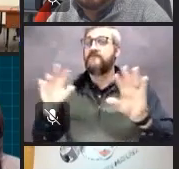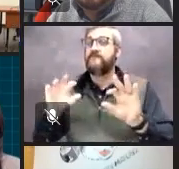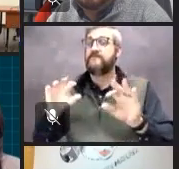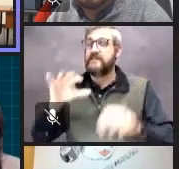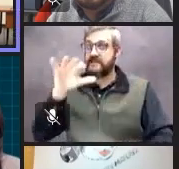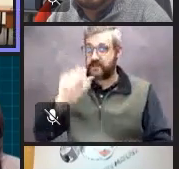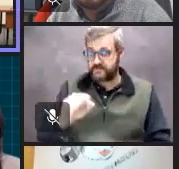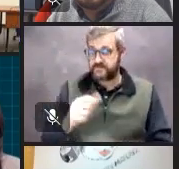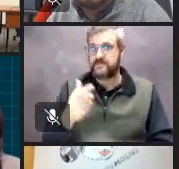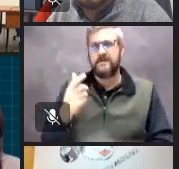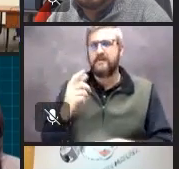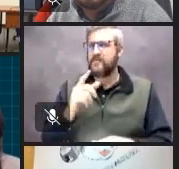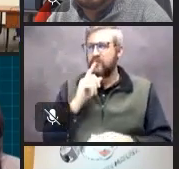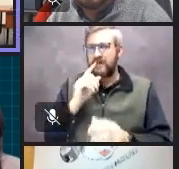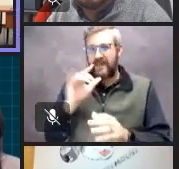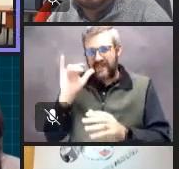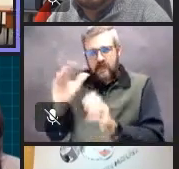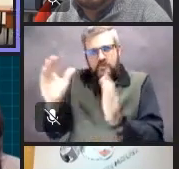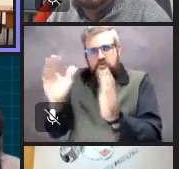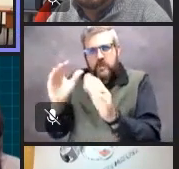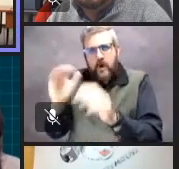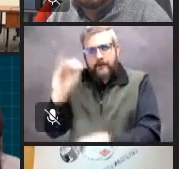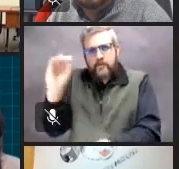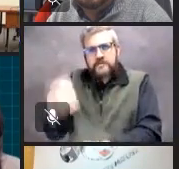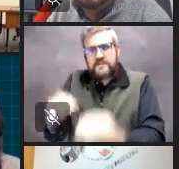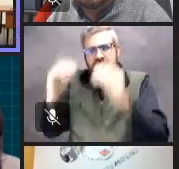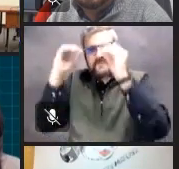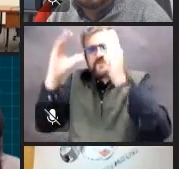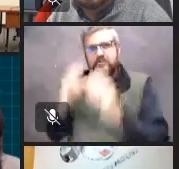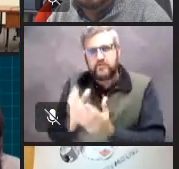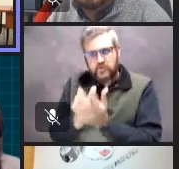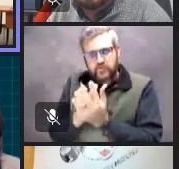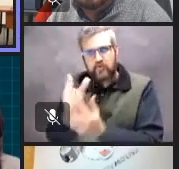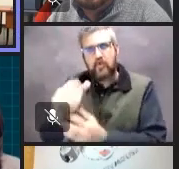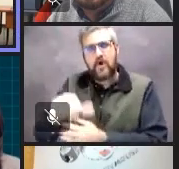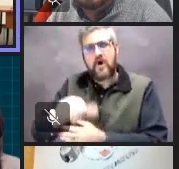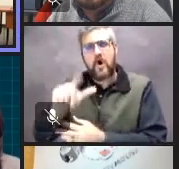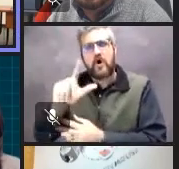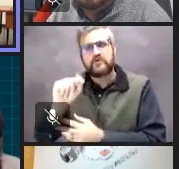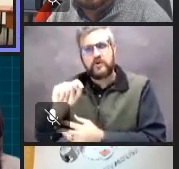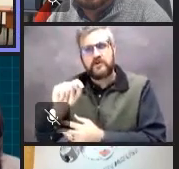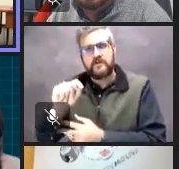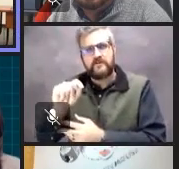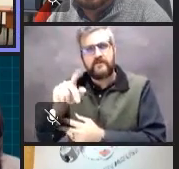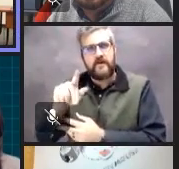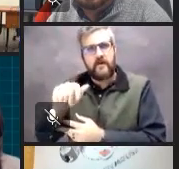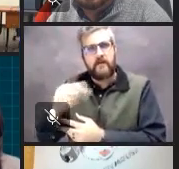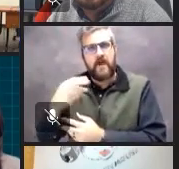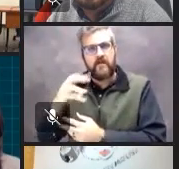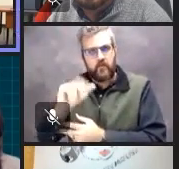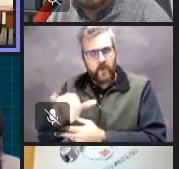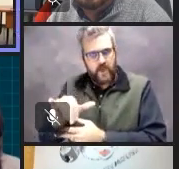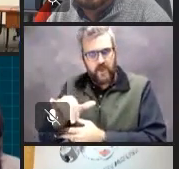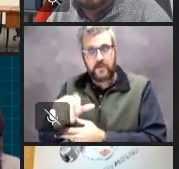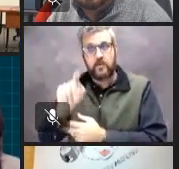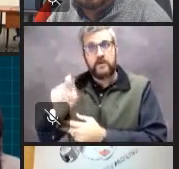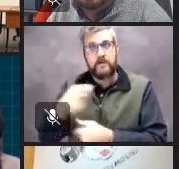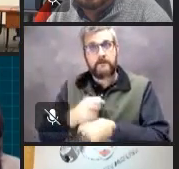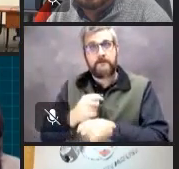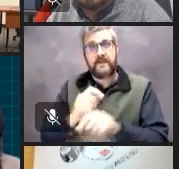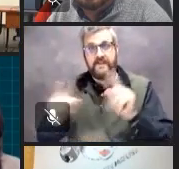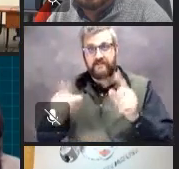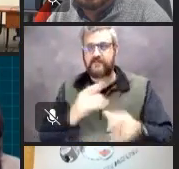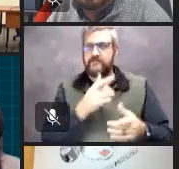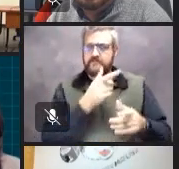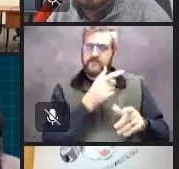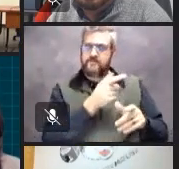it's a small percentage of our educators in the state come through an alternative pathway. So if we want to make a difference, you need to make a difference on the traditional